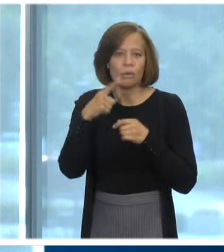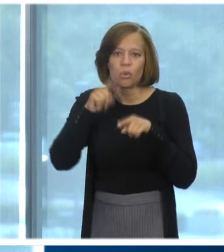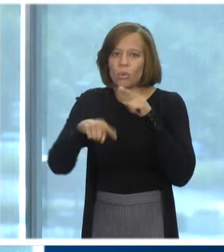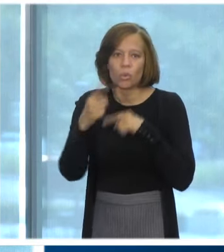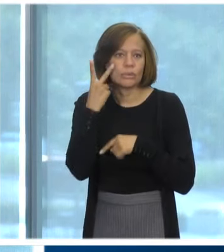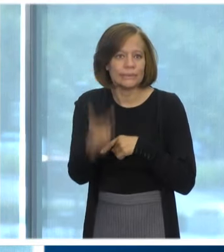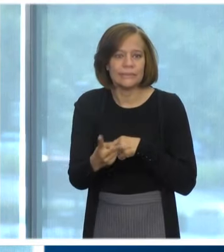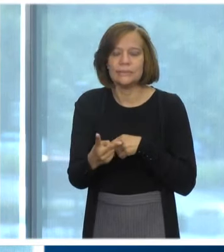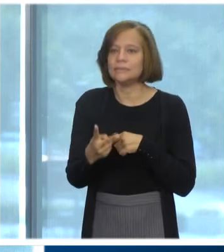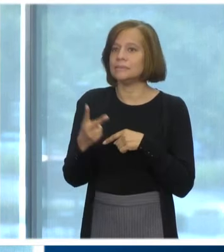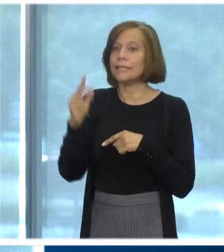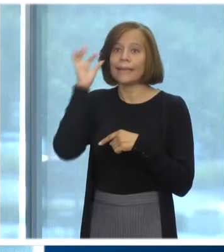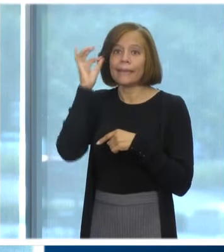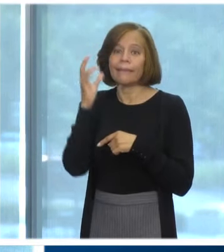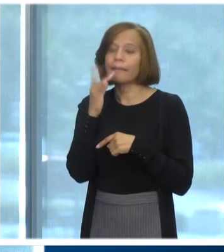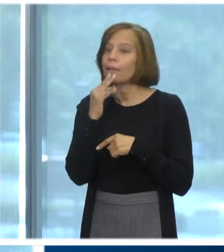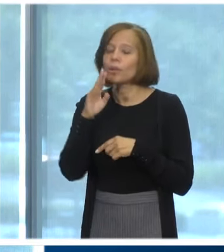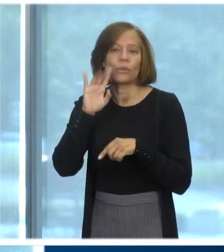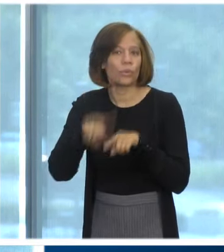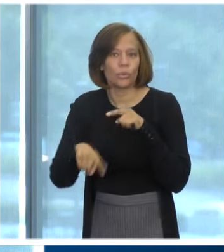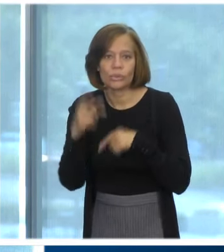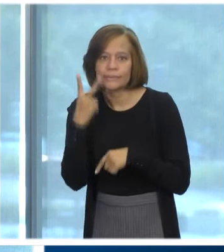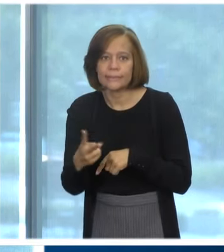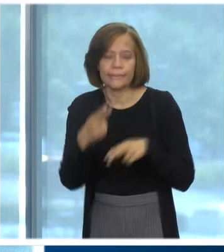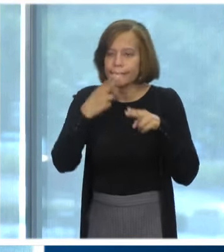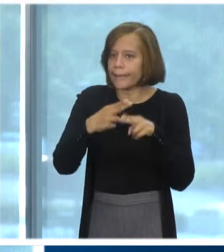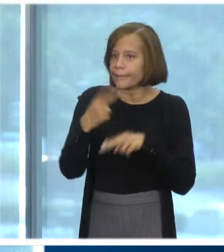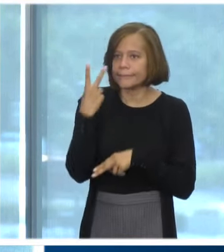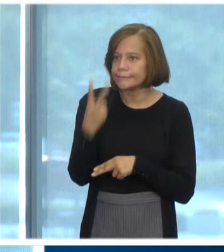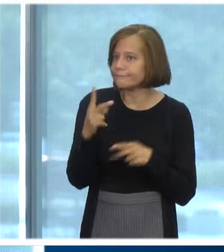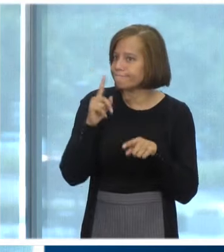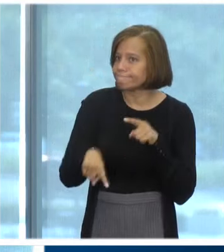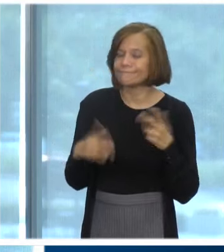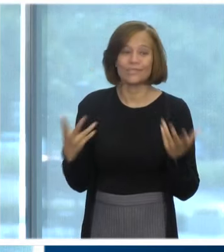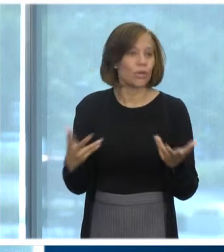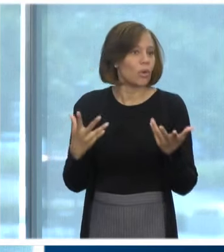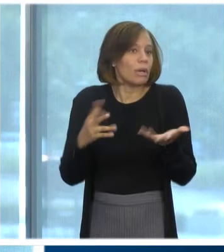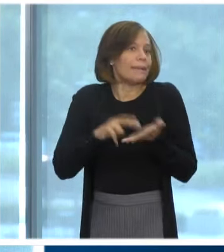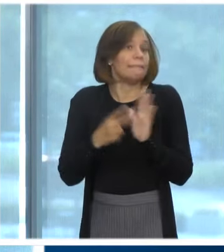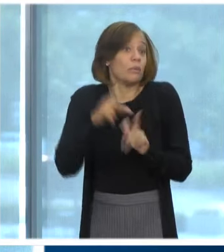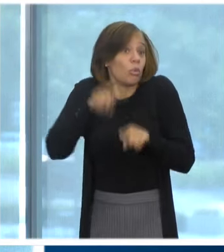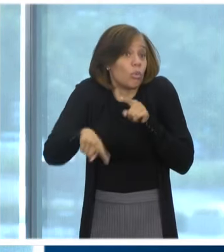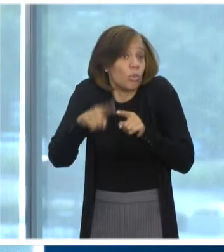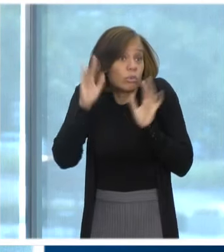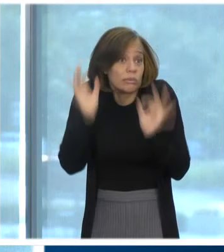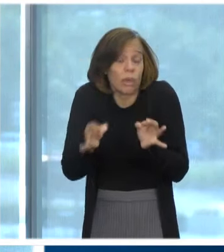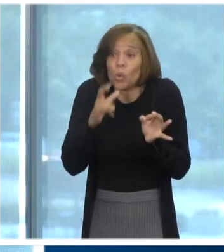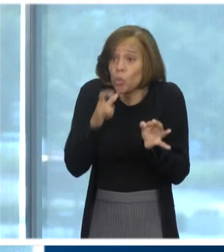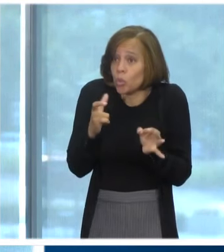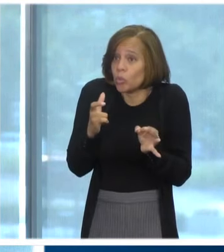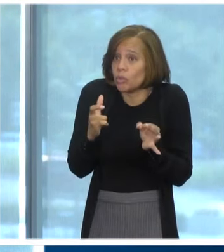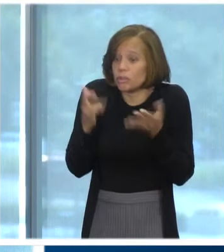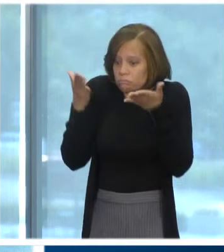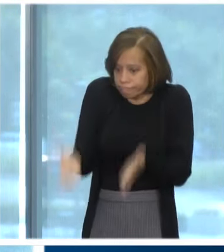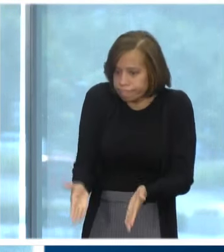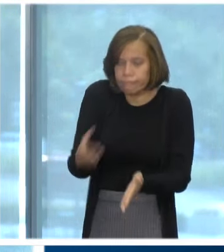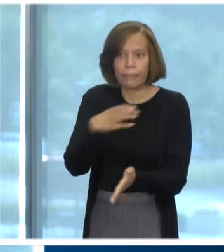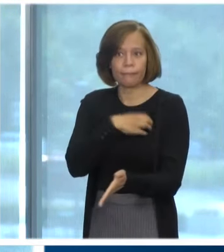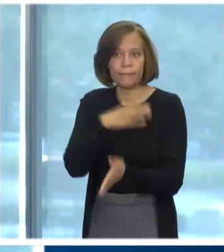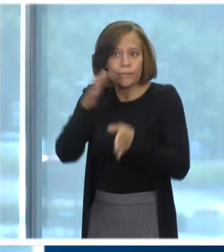can't see names, it makes it rather difficult to determine who is under all of that gear. Number